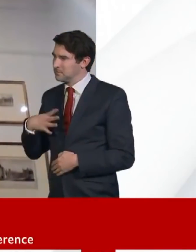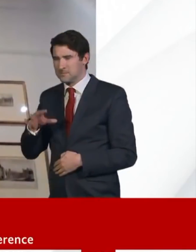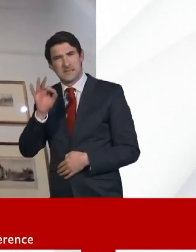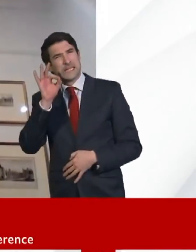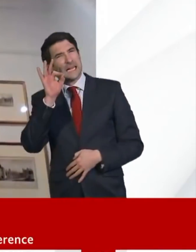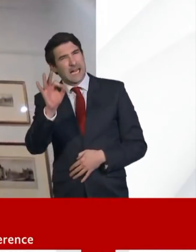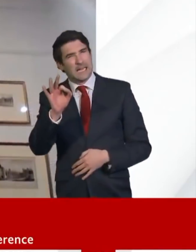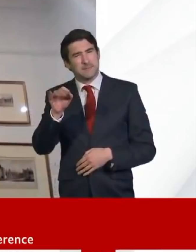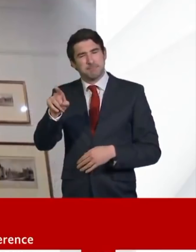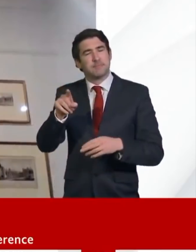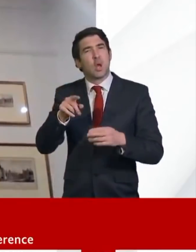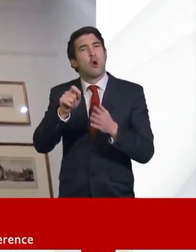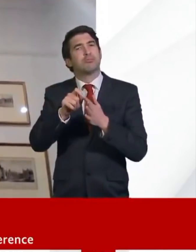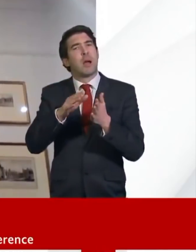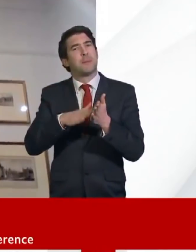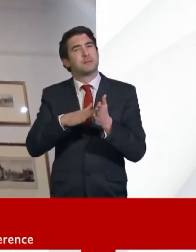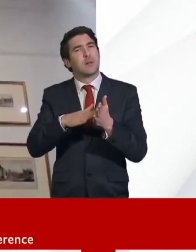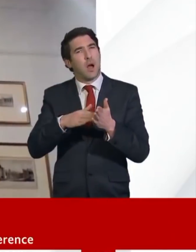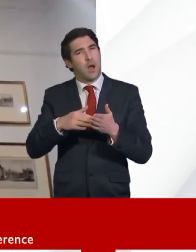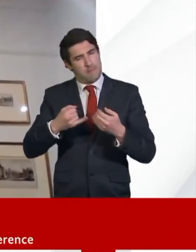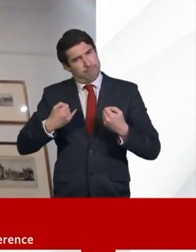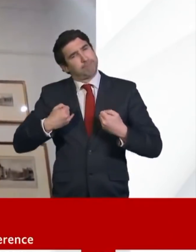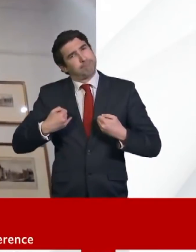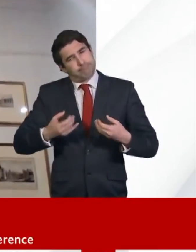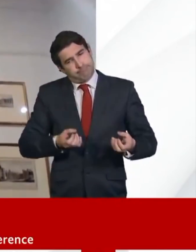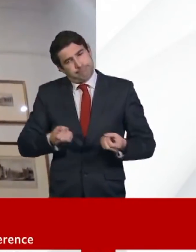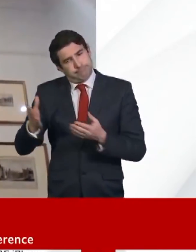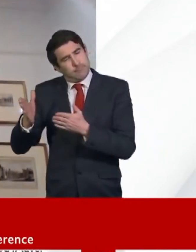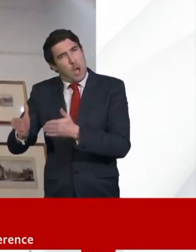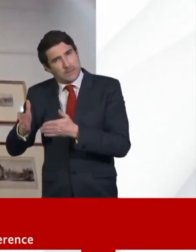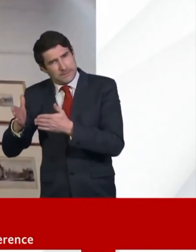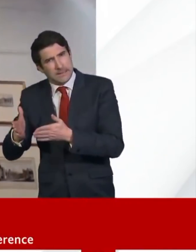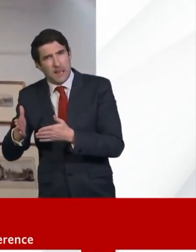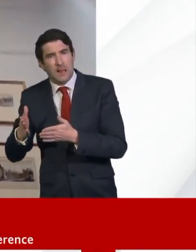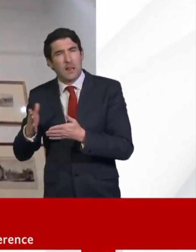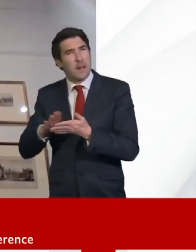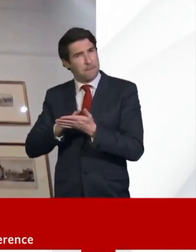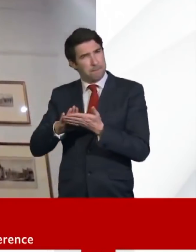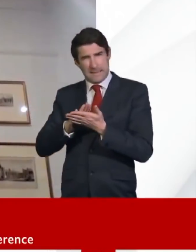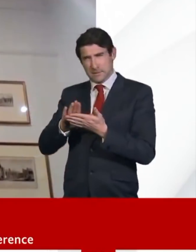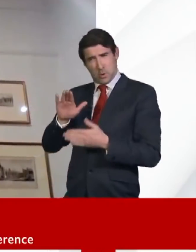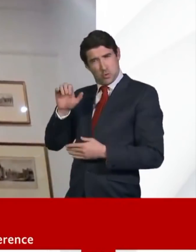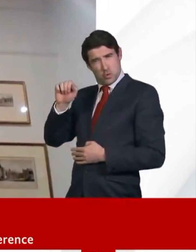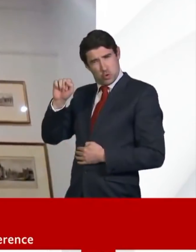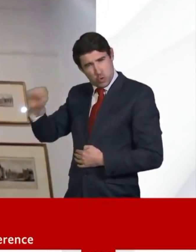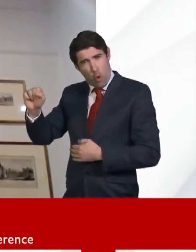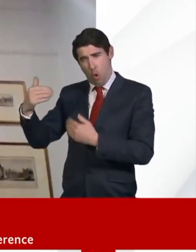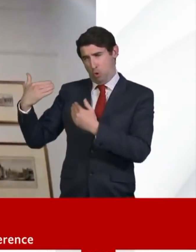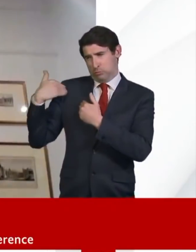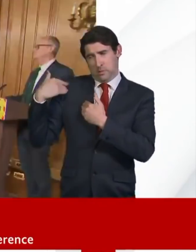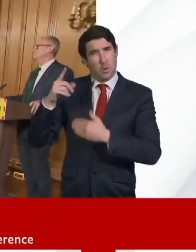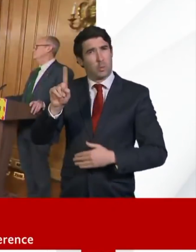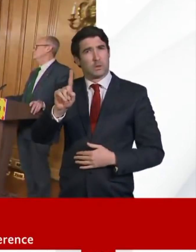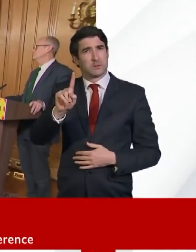Minister's absence? We're aware you're chairing the committees in the Cabinet that he would normally do. Are